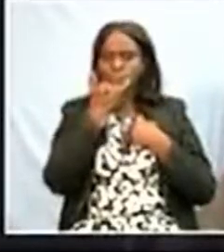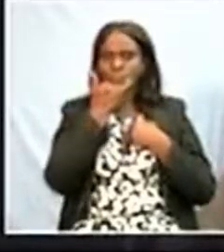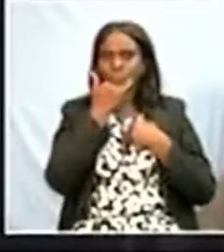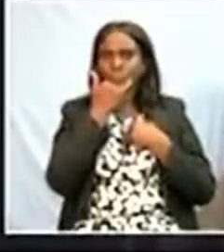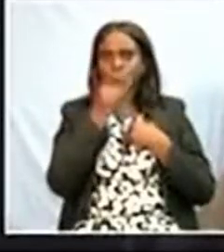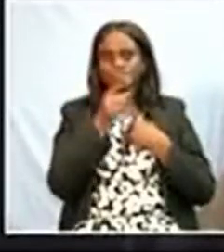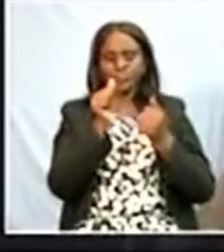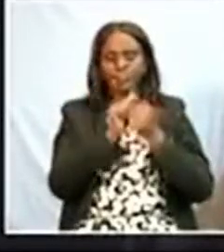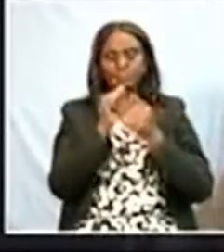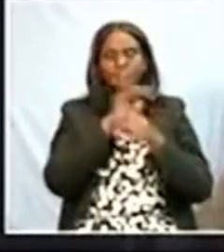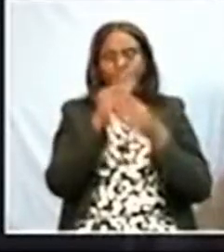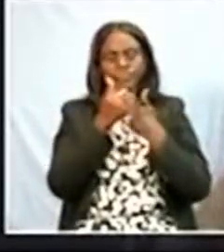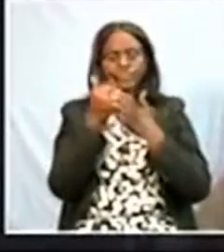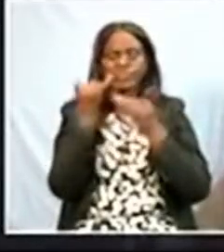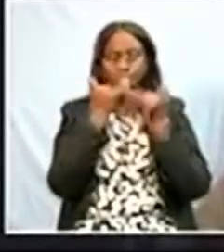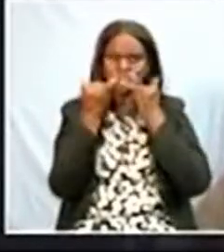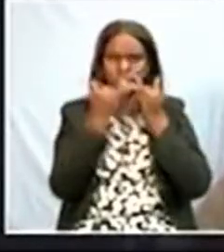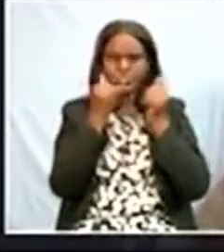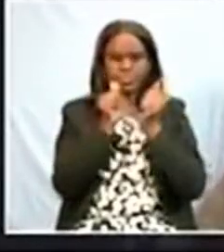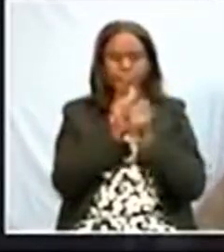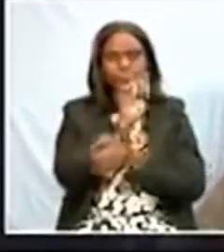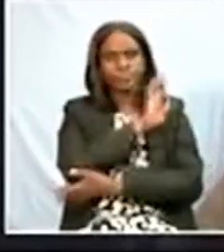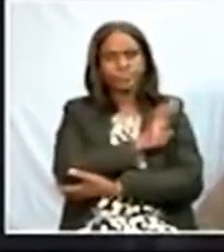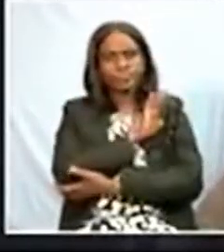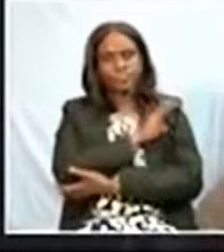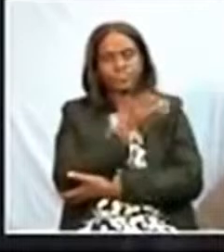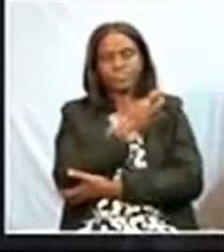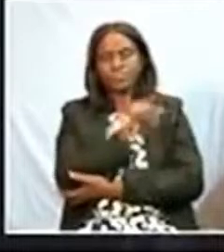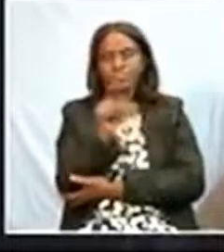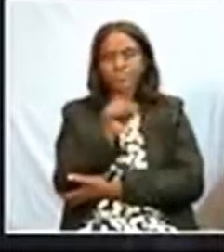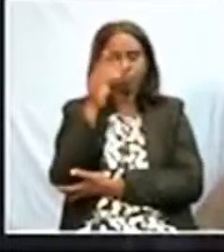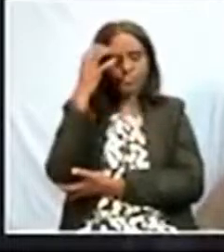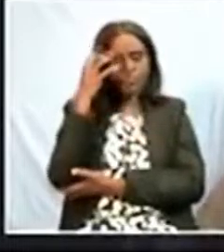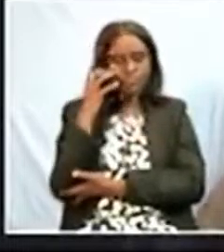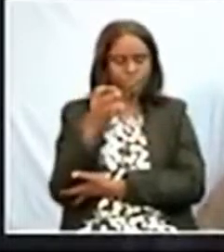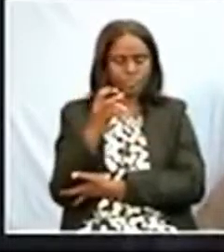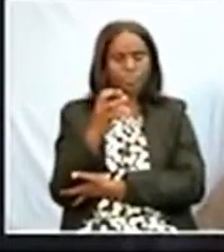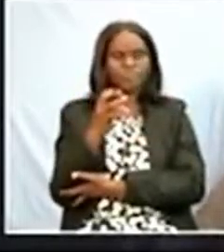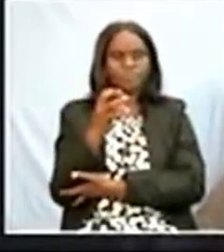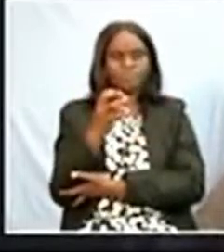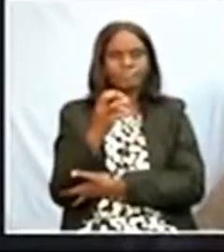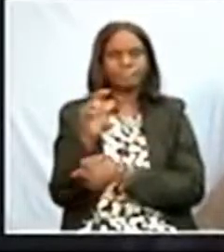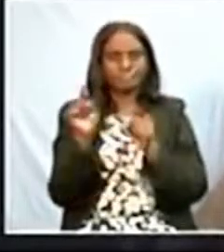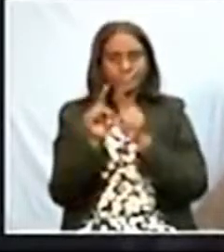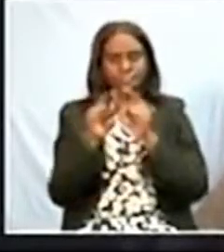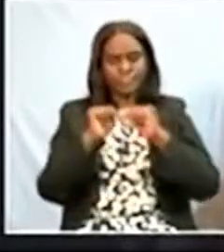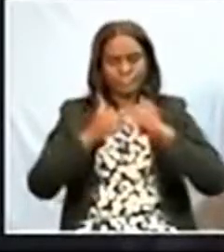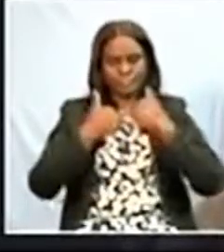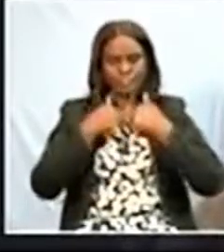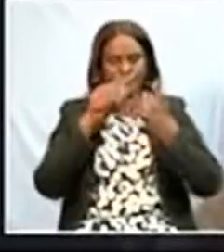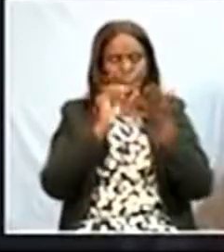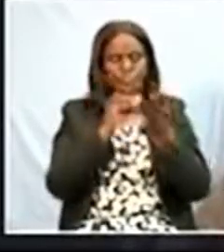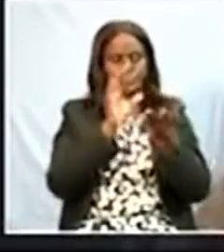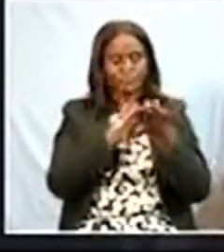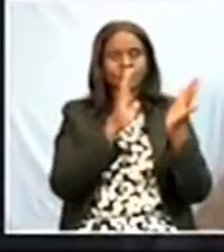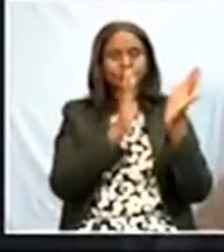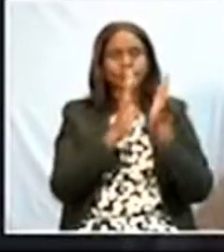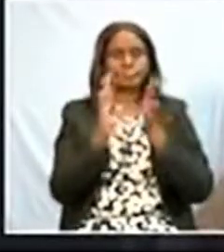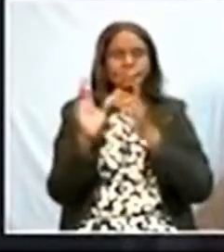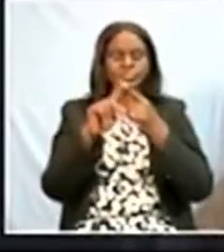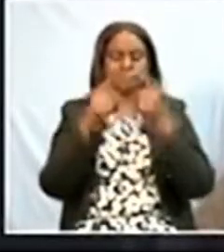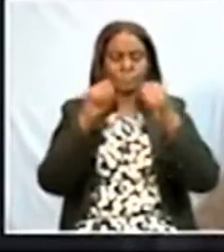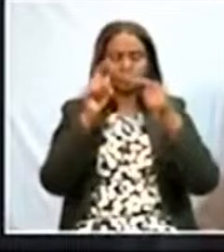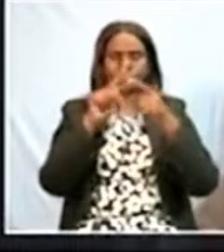the errors and conduct of the officers, and we have put in measures to try